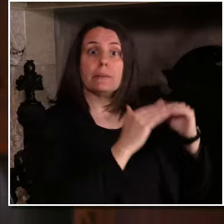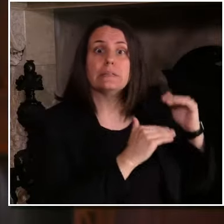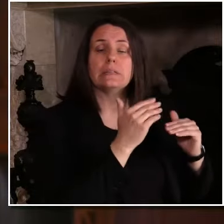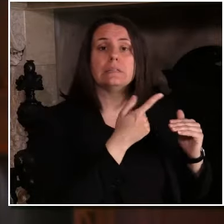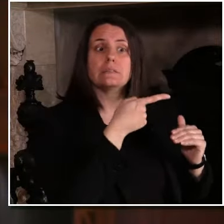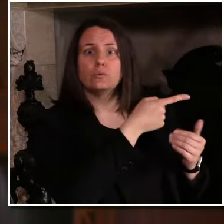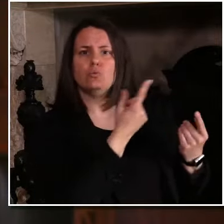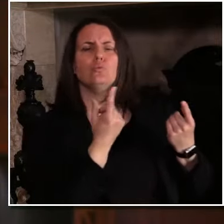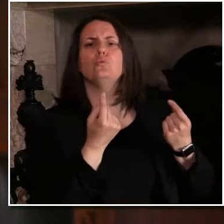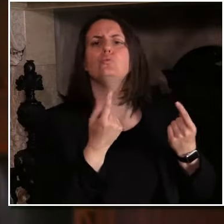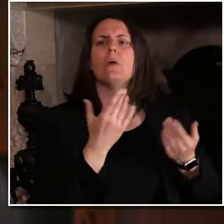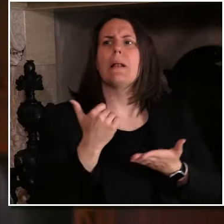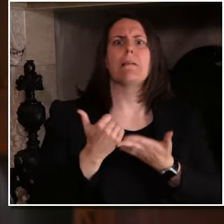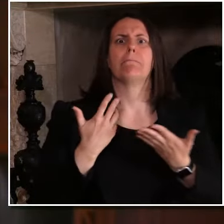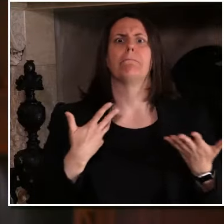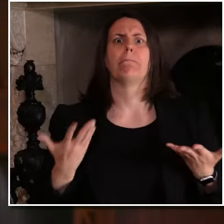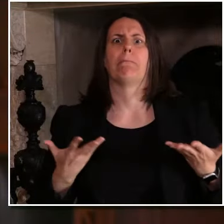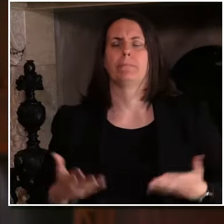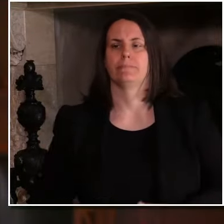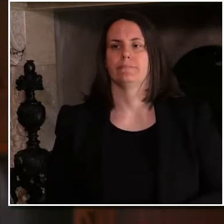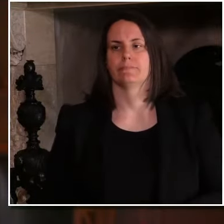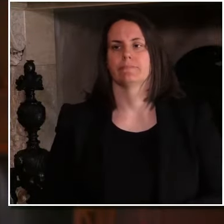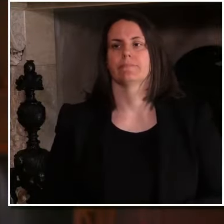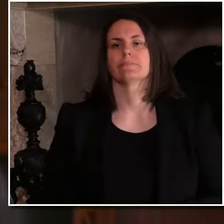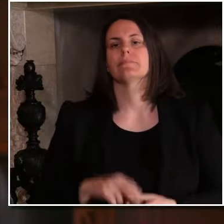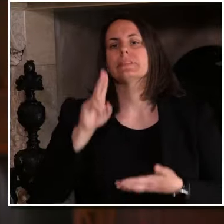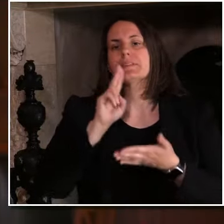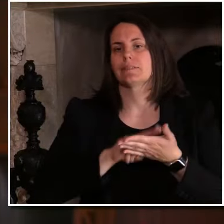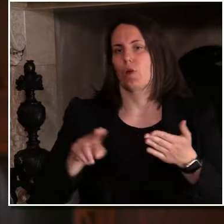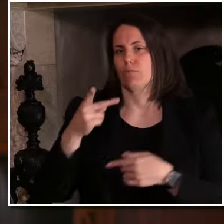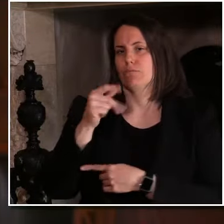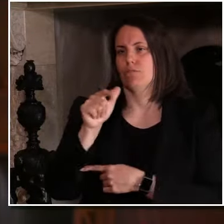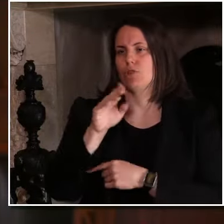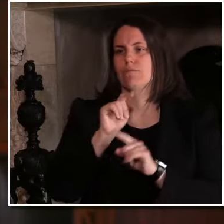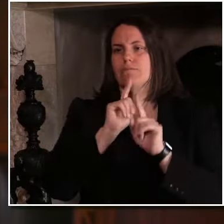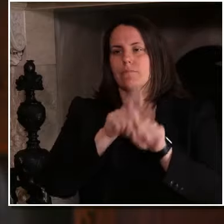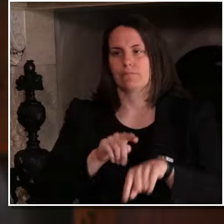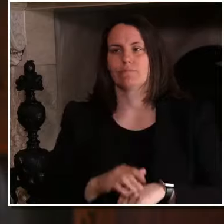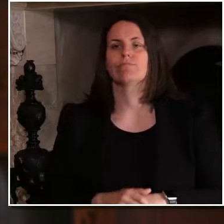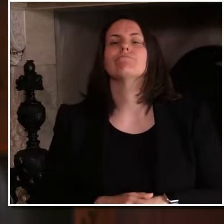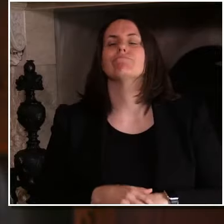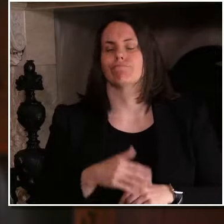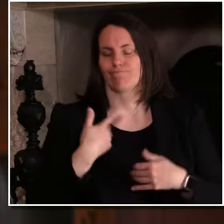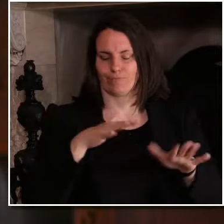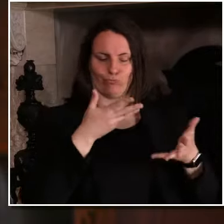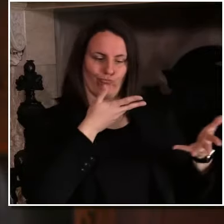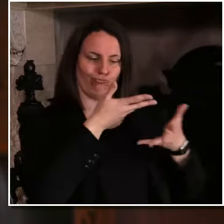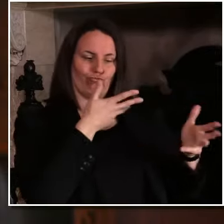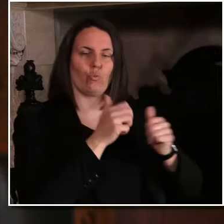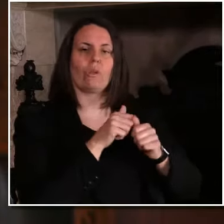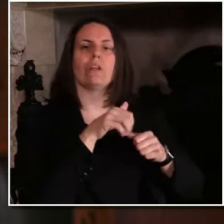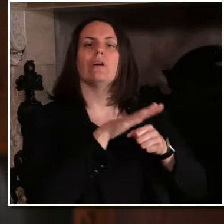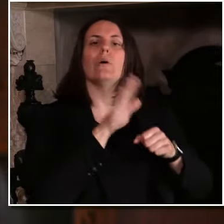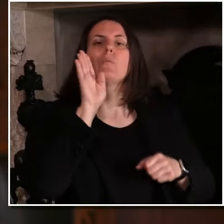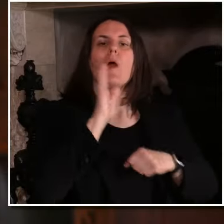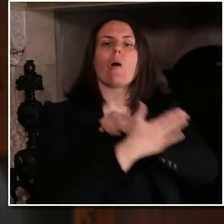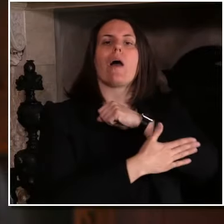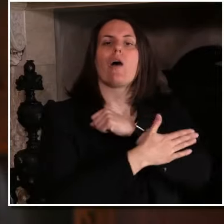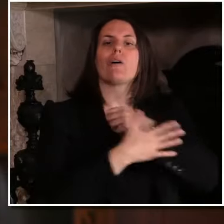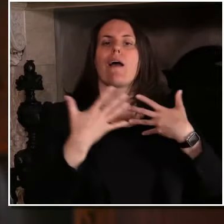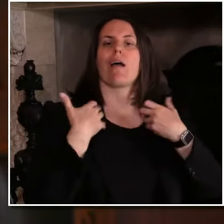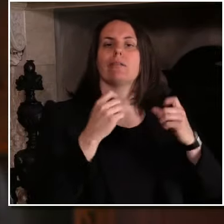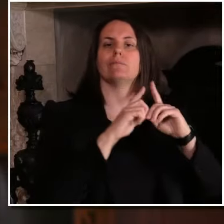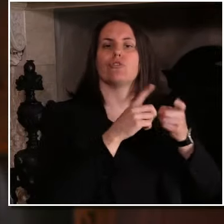close contact with both the local public health department as well as the health systems involved in helping to do